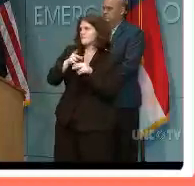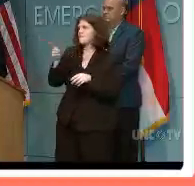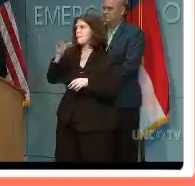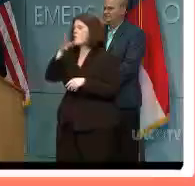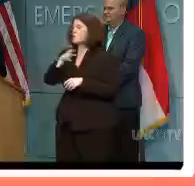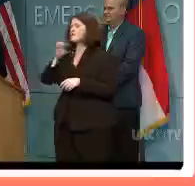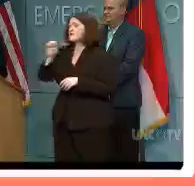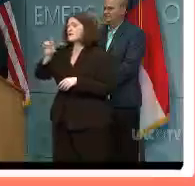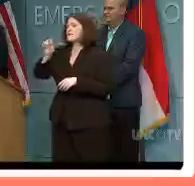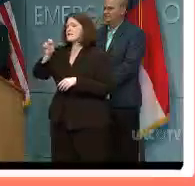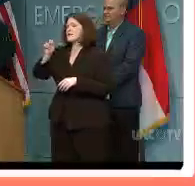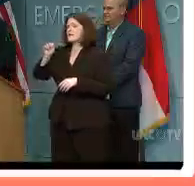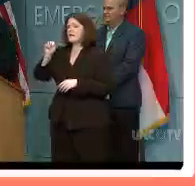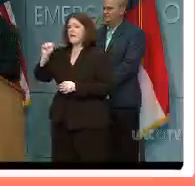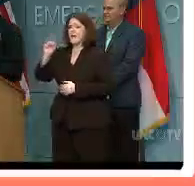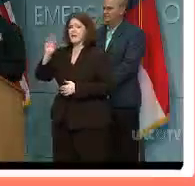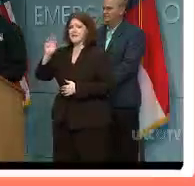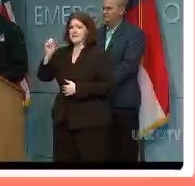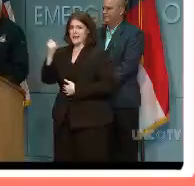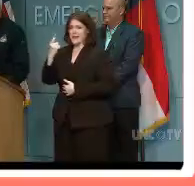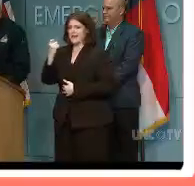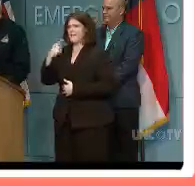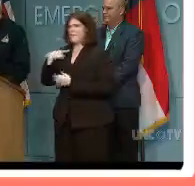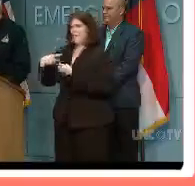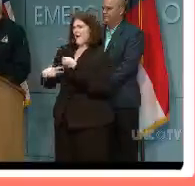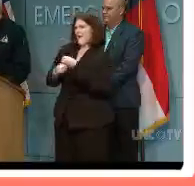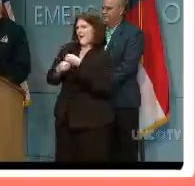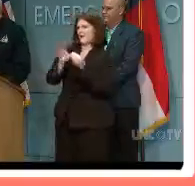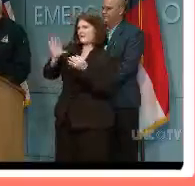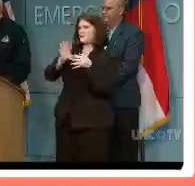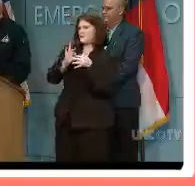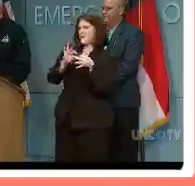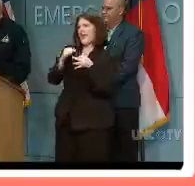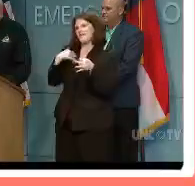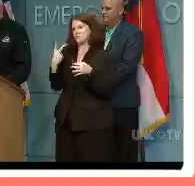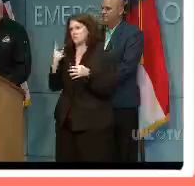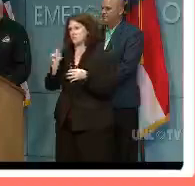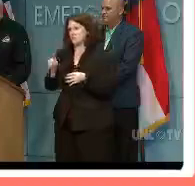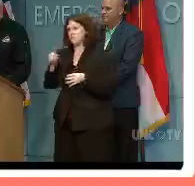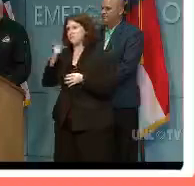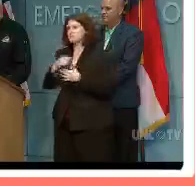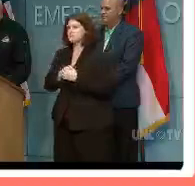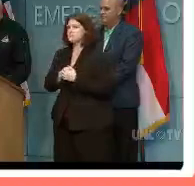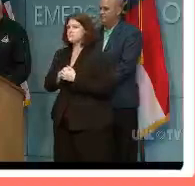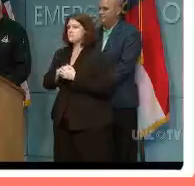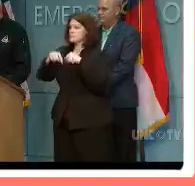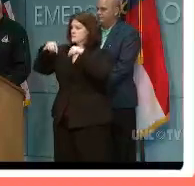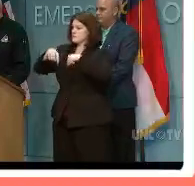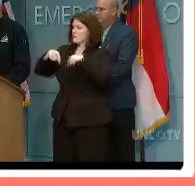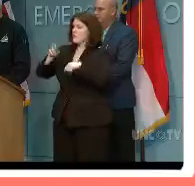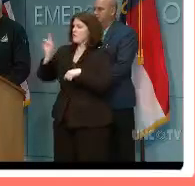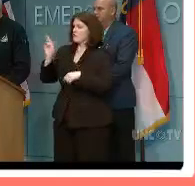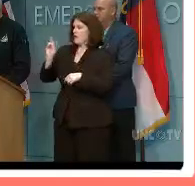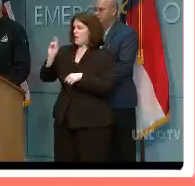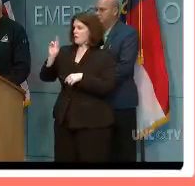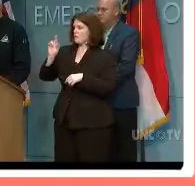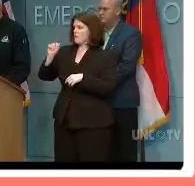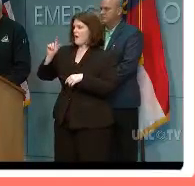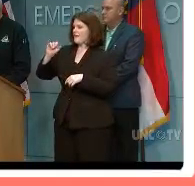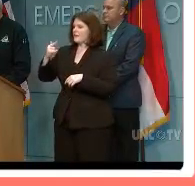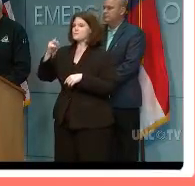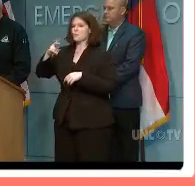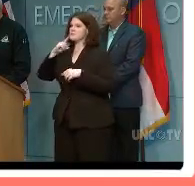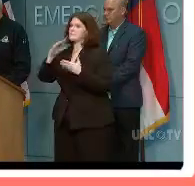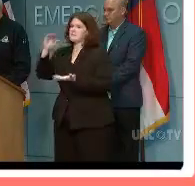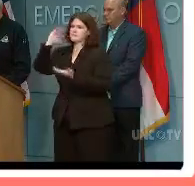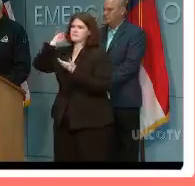Elena from ABC 11, I'm kind of piggyback off of what he was saying. I have two questions. Here in Raleigh, we're supposed to get a good amount of